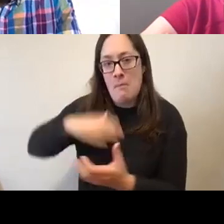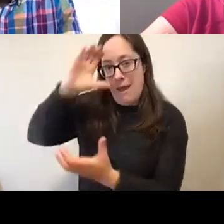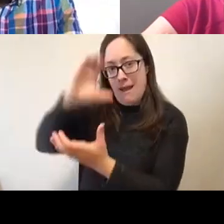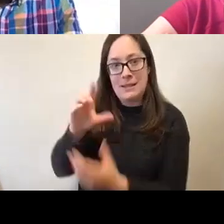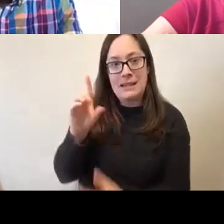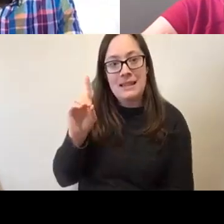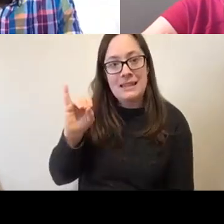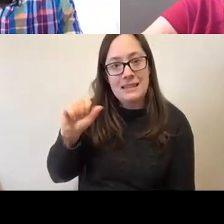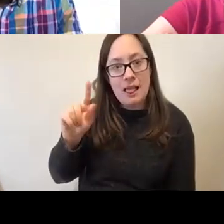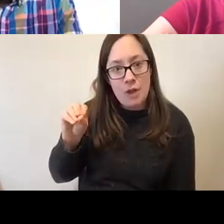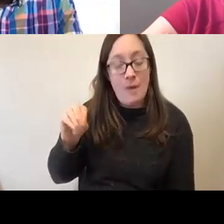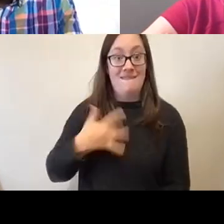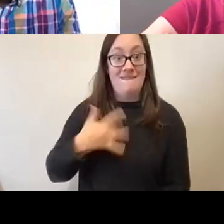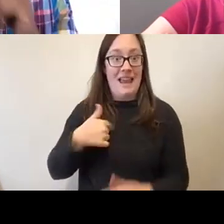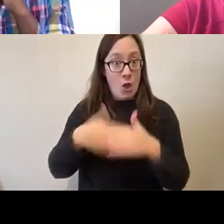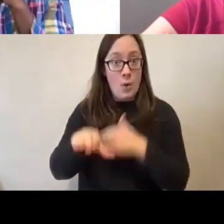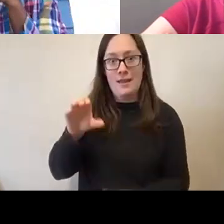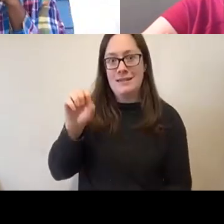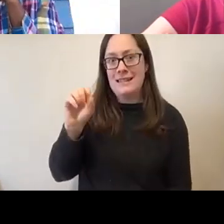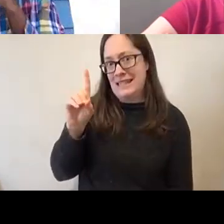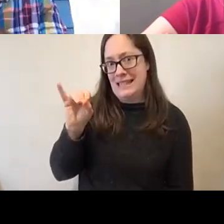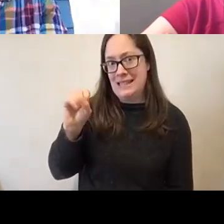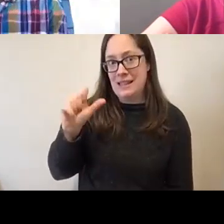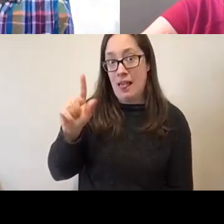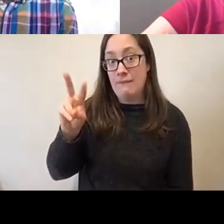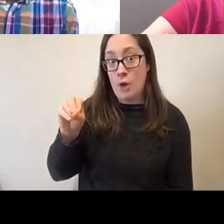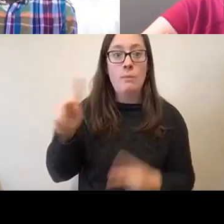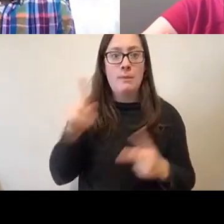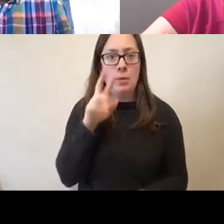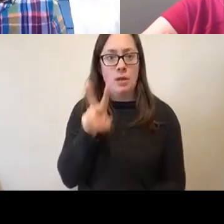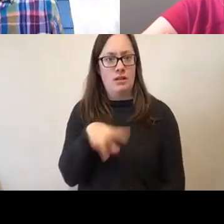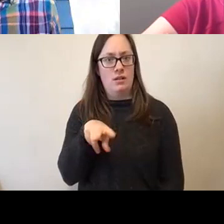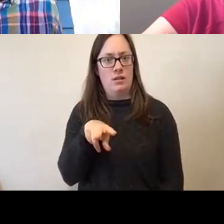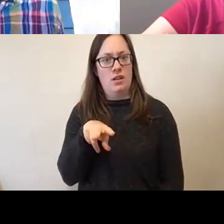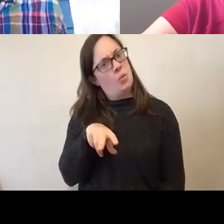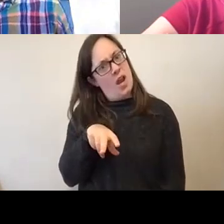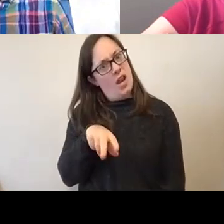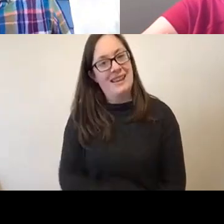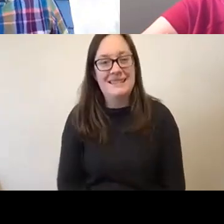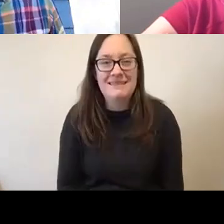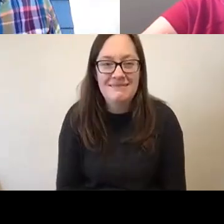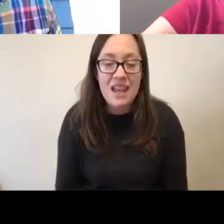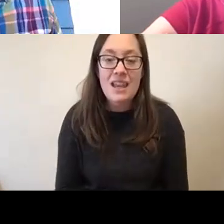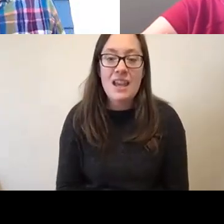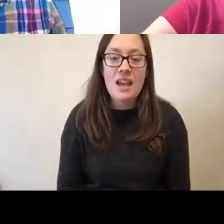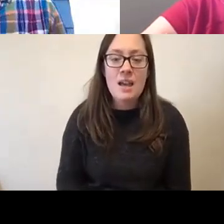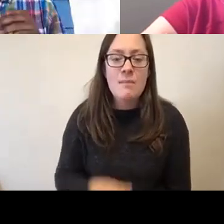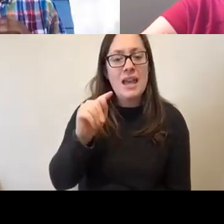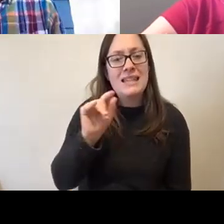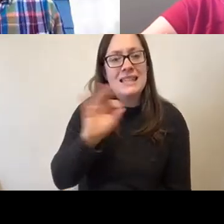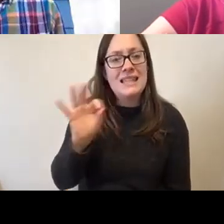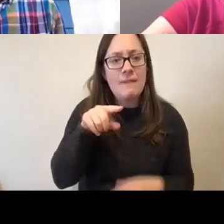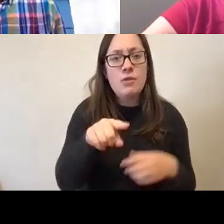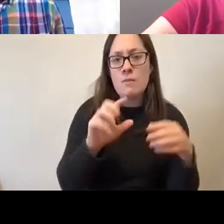Stella DeSalvo, they're going to be very, very confused. But Tiff, you talked about it more, but Barbara, you could